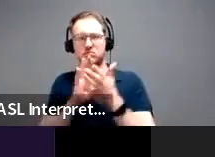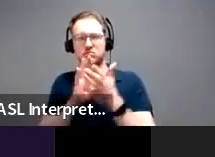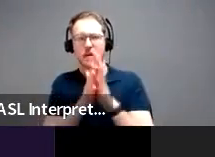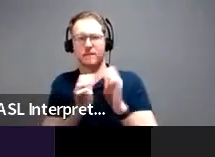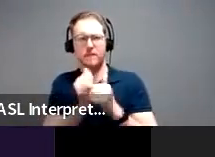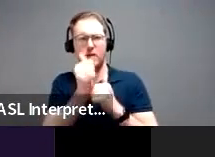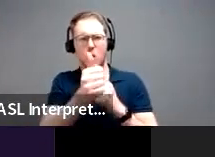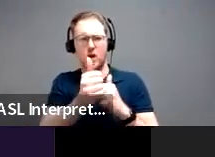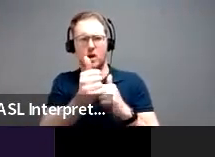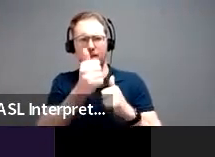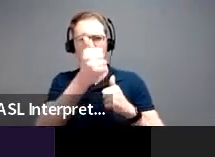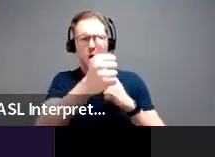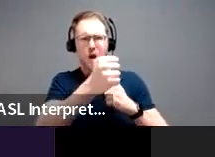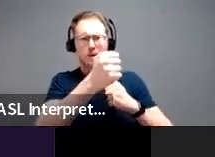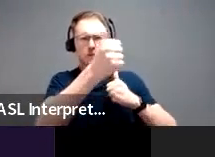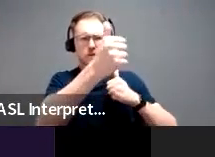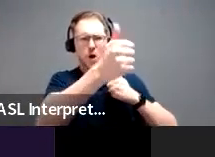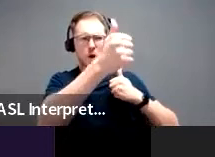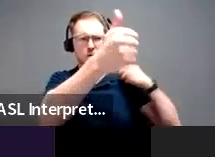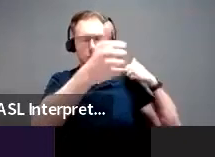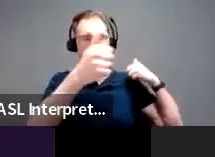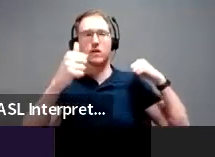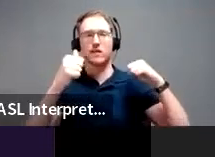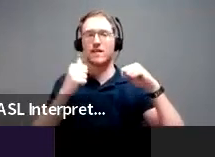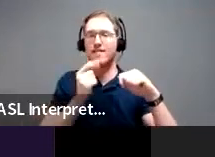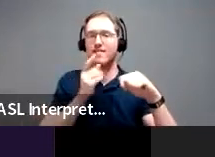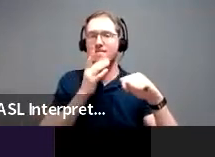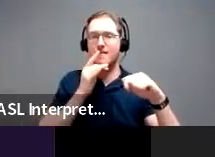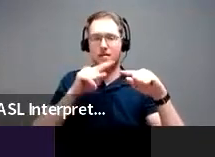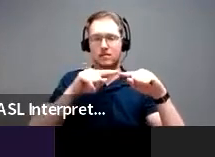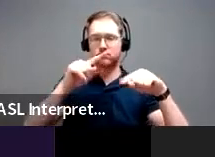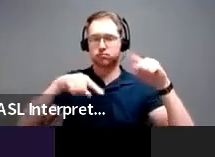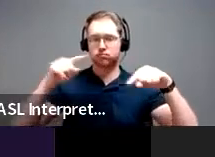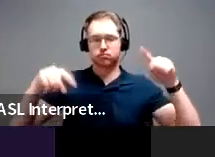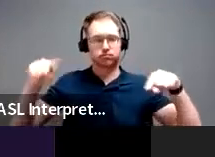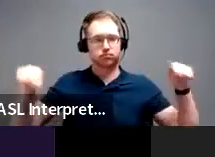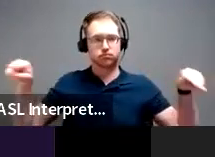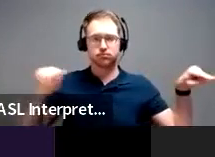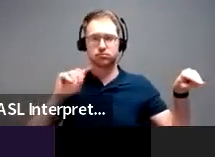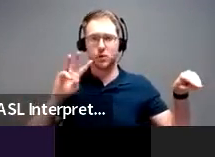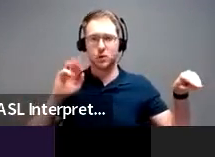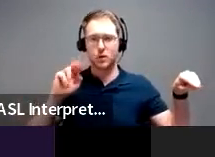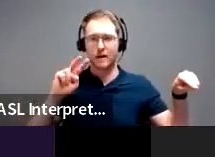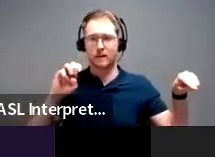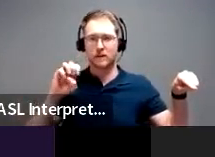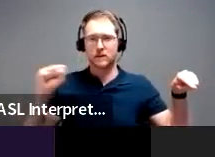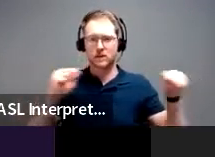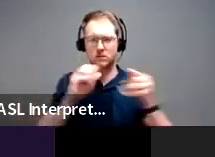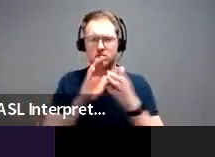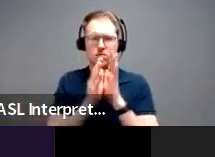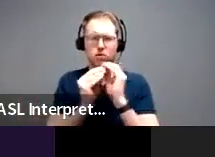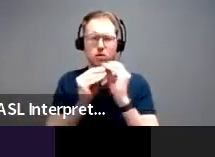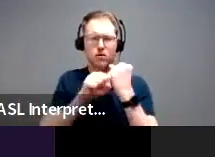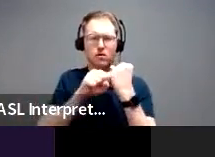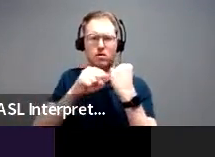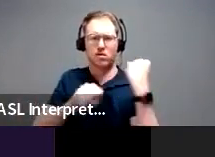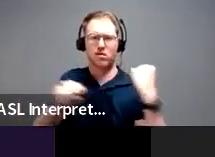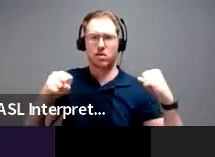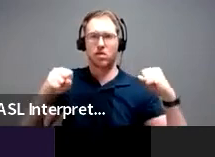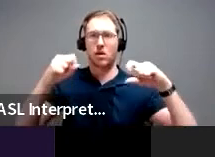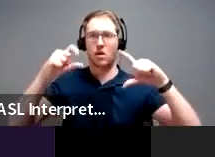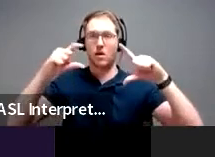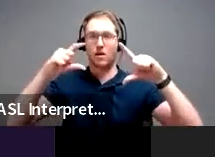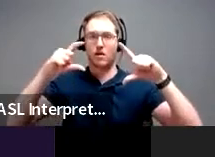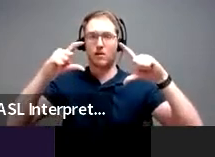wavelengths of light that are passing between us and a very distant early universe object are being stretched out. And that means they